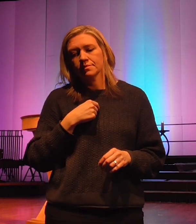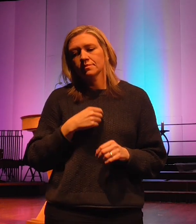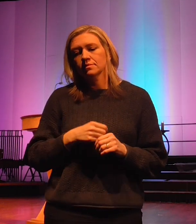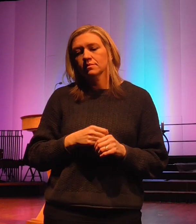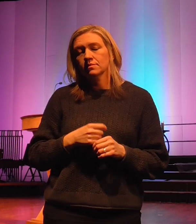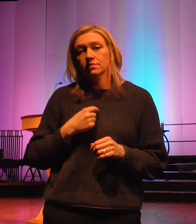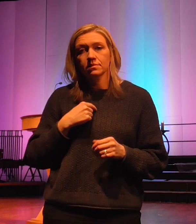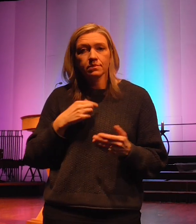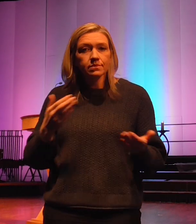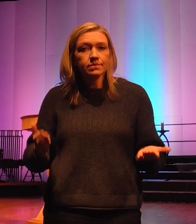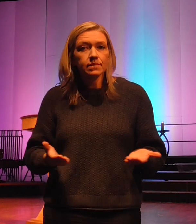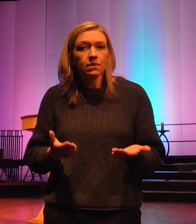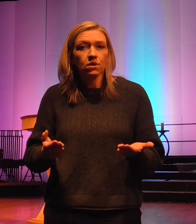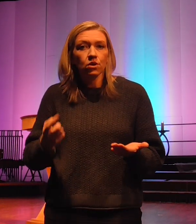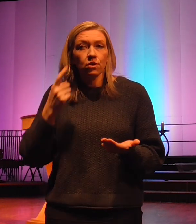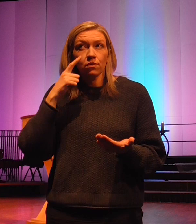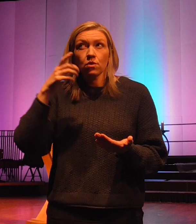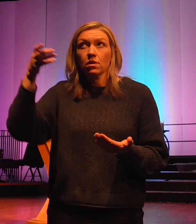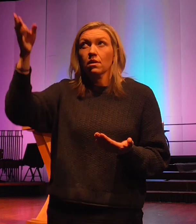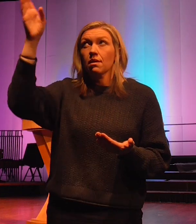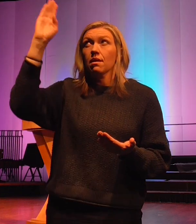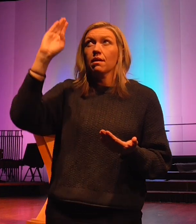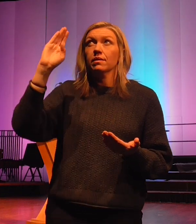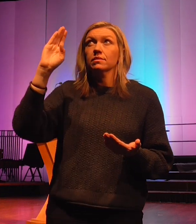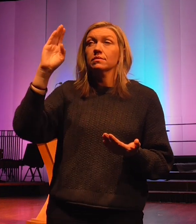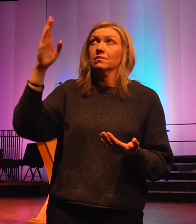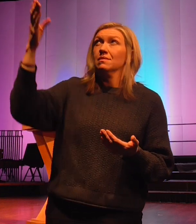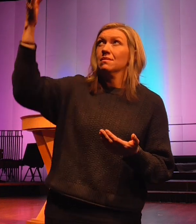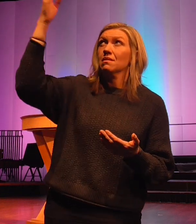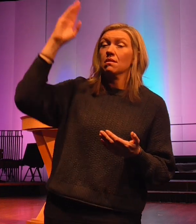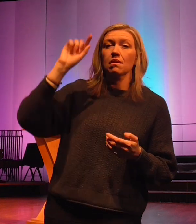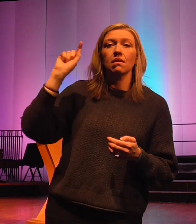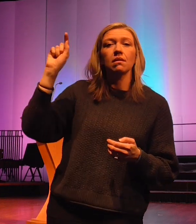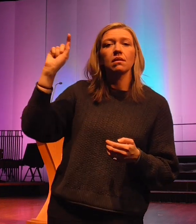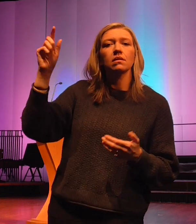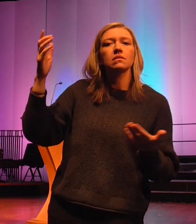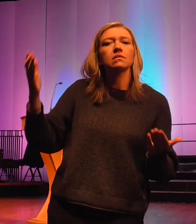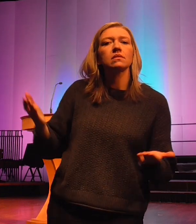I am here for God, and God is here